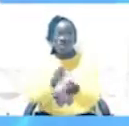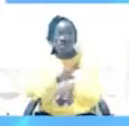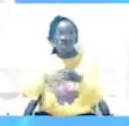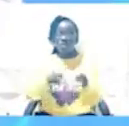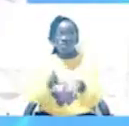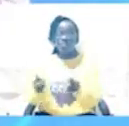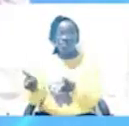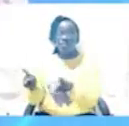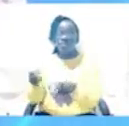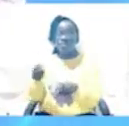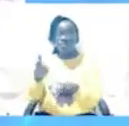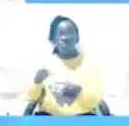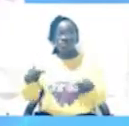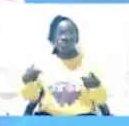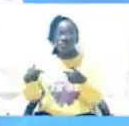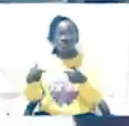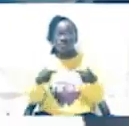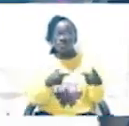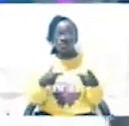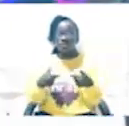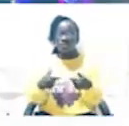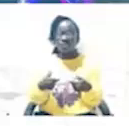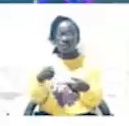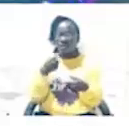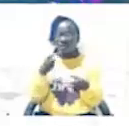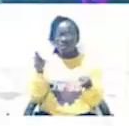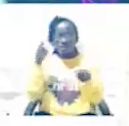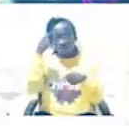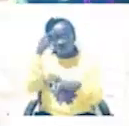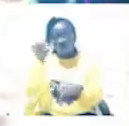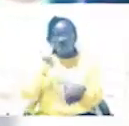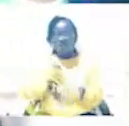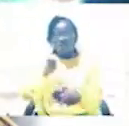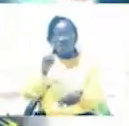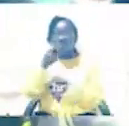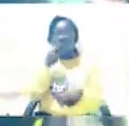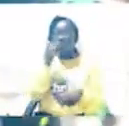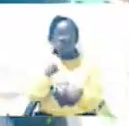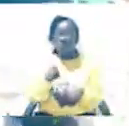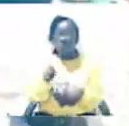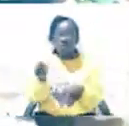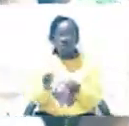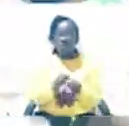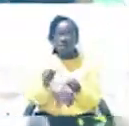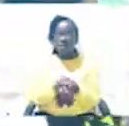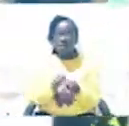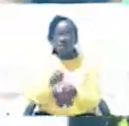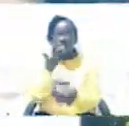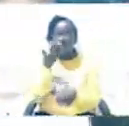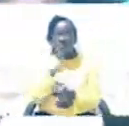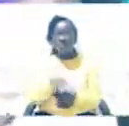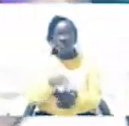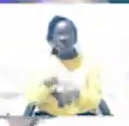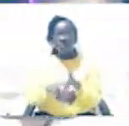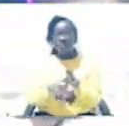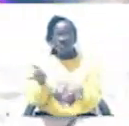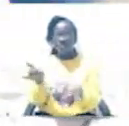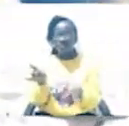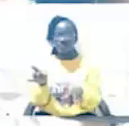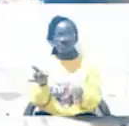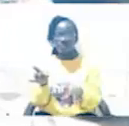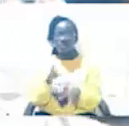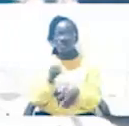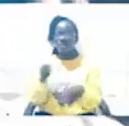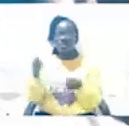every principality and every power of darkness be decapitated in the name of Jesus. Let